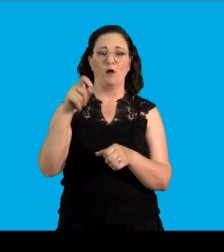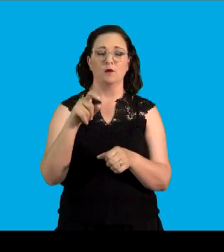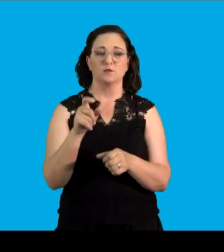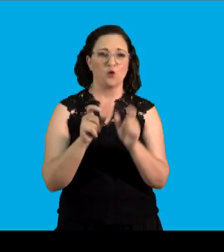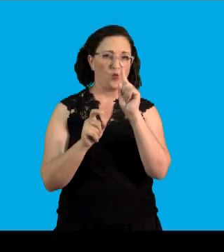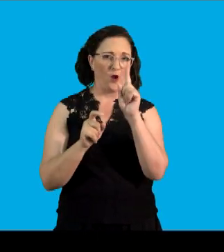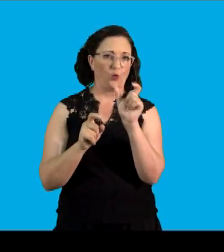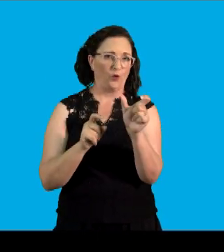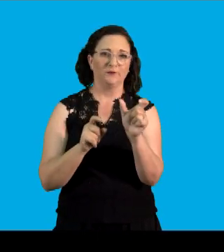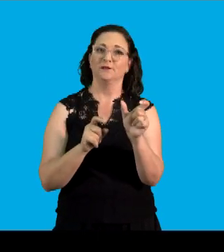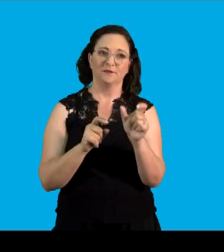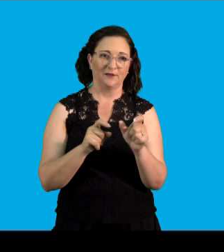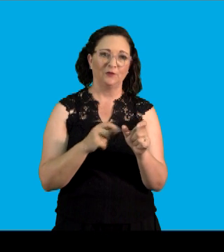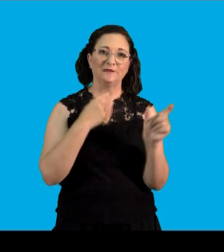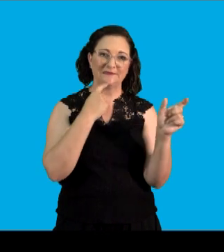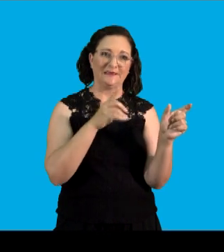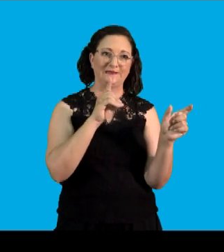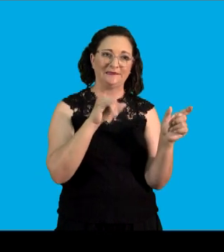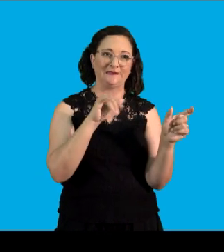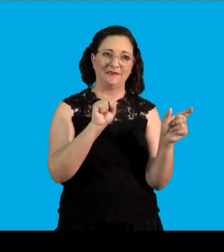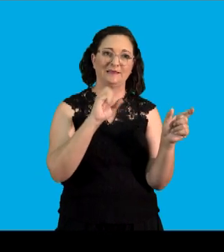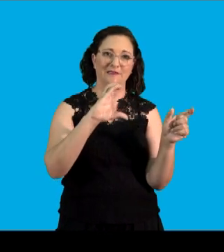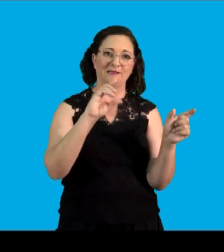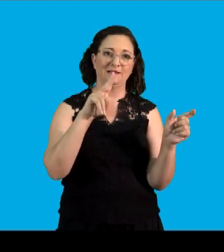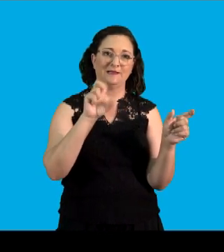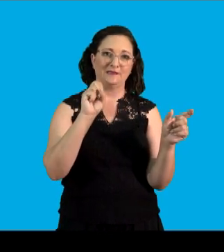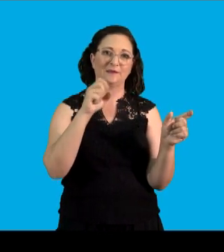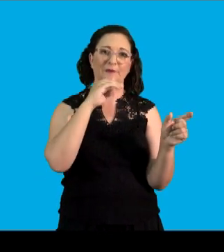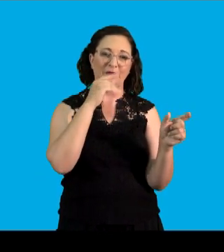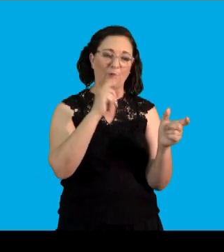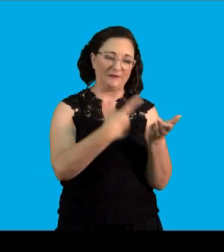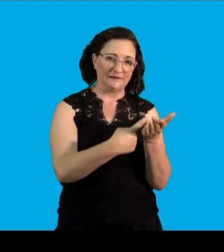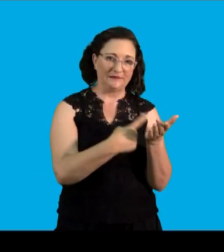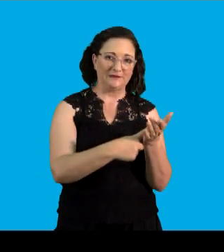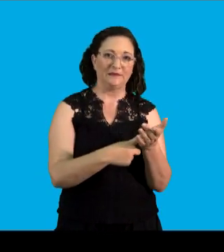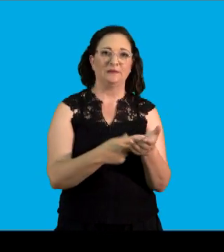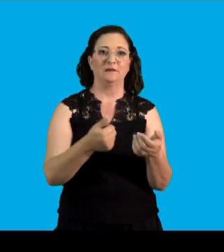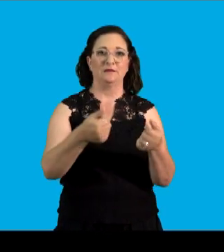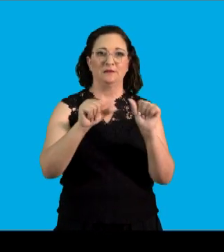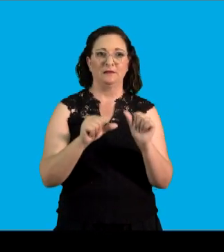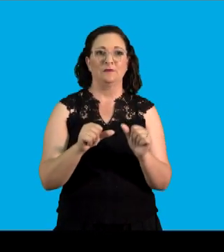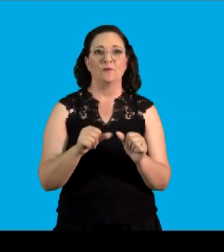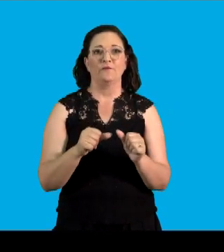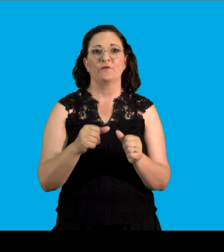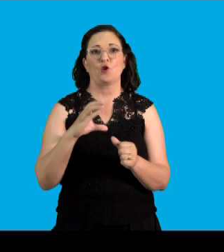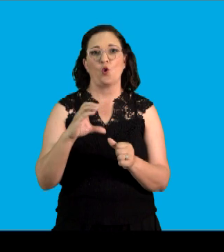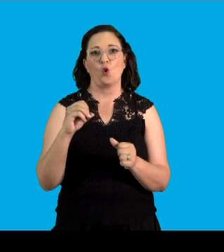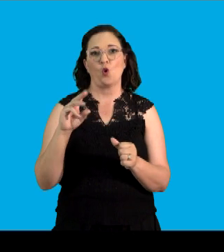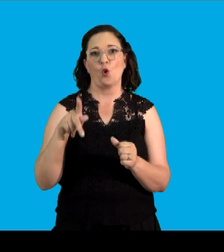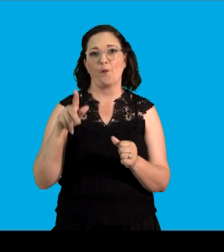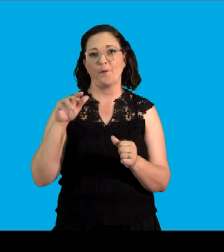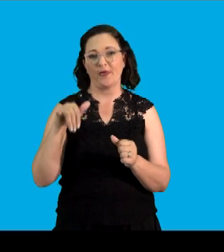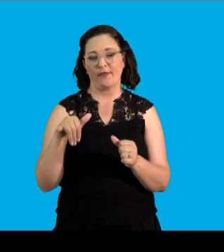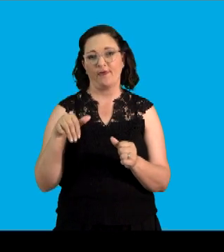marks. No, you have to explain. You've mentioned it's the first solution and then you're explaining. The second one is what? Copyright. You write